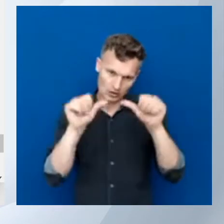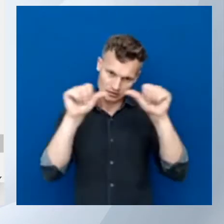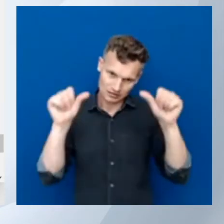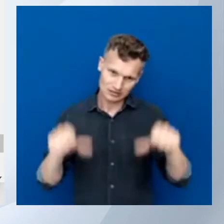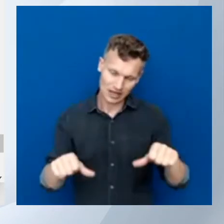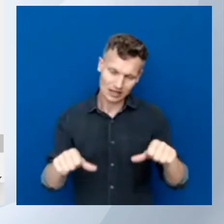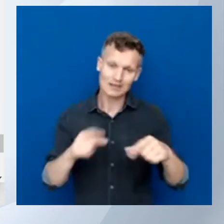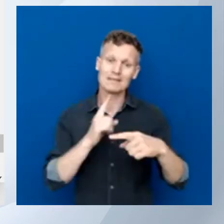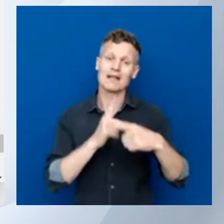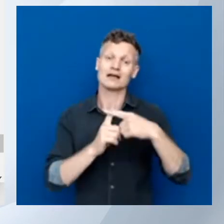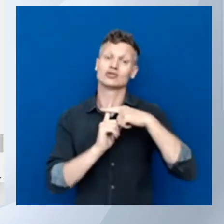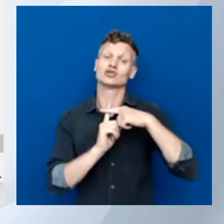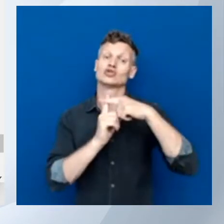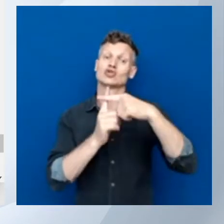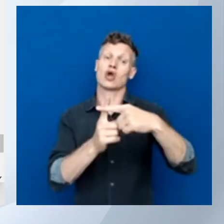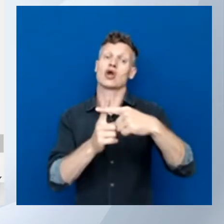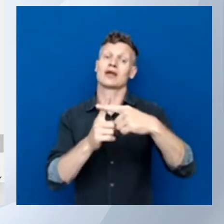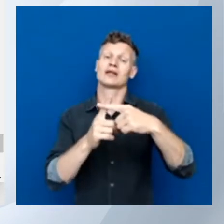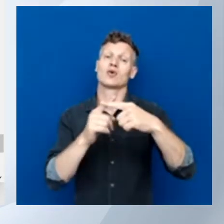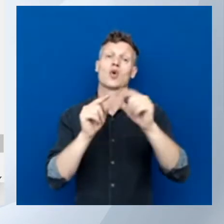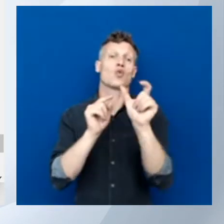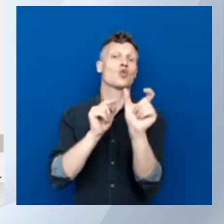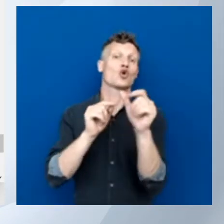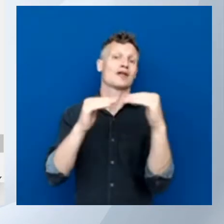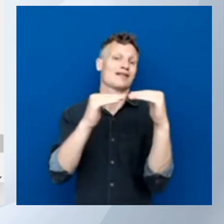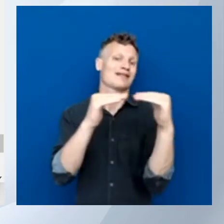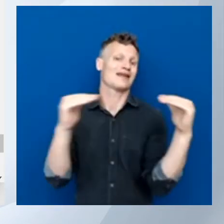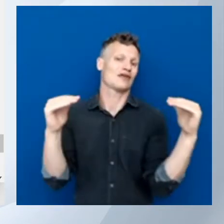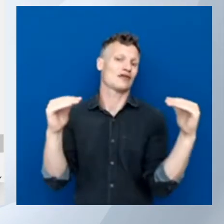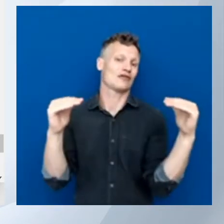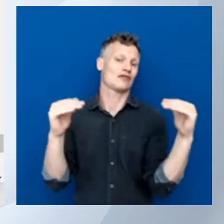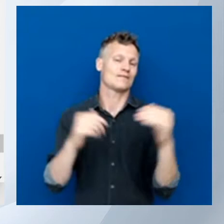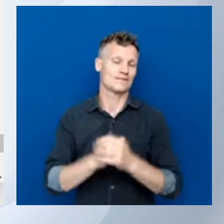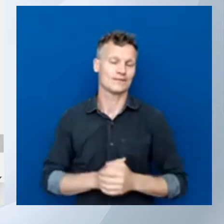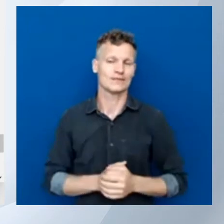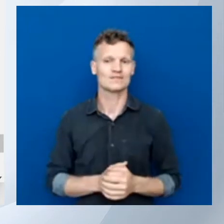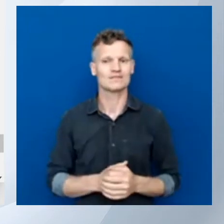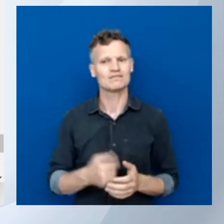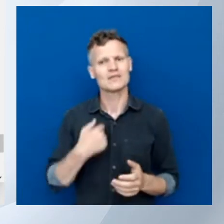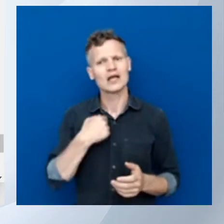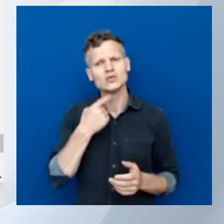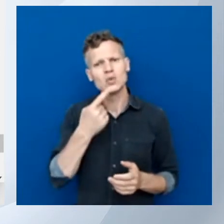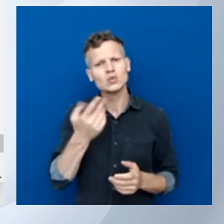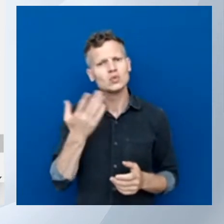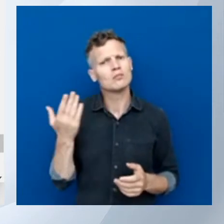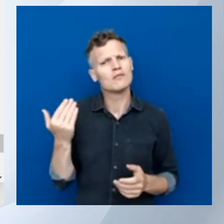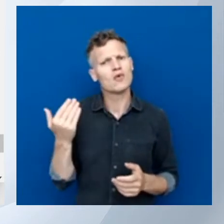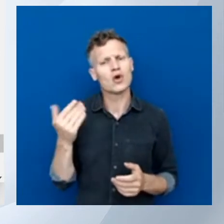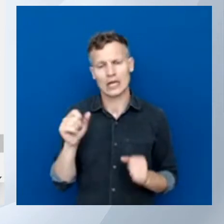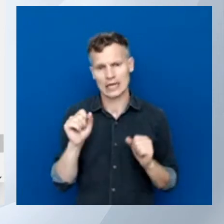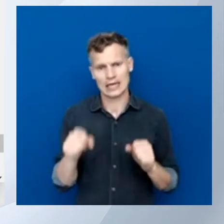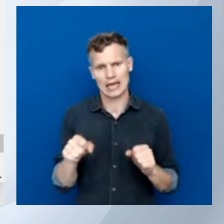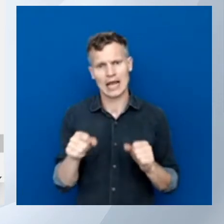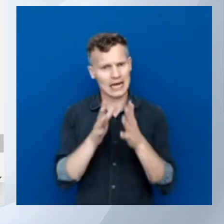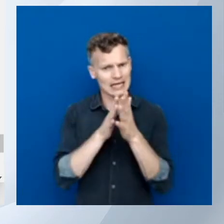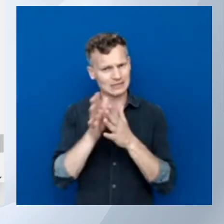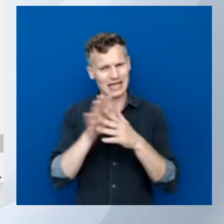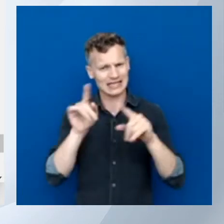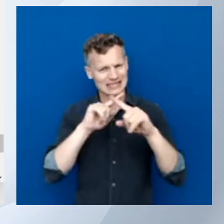layer. And remember, I told you that you are allowed to explain all the layers you